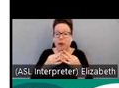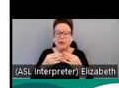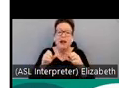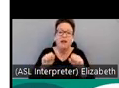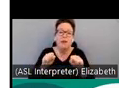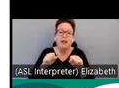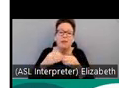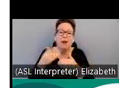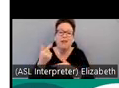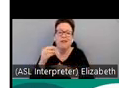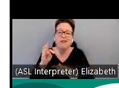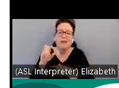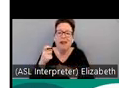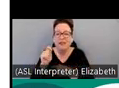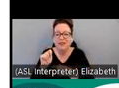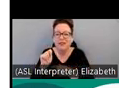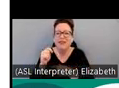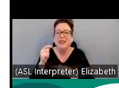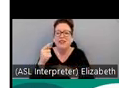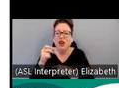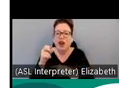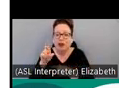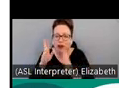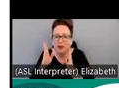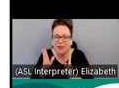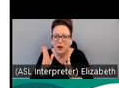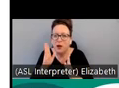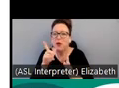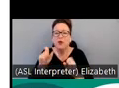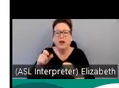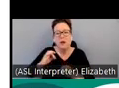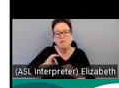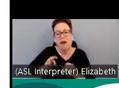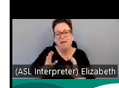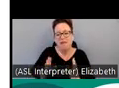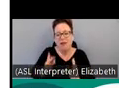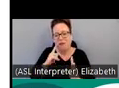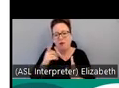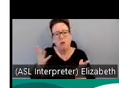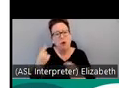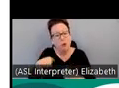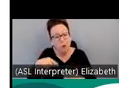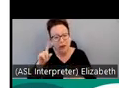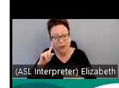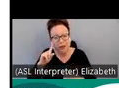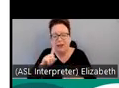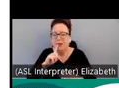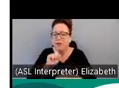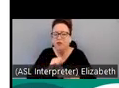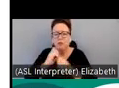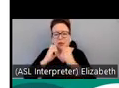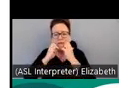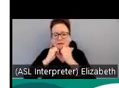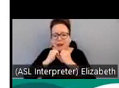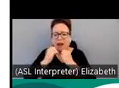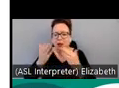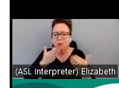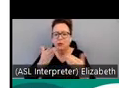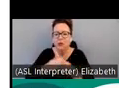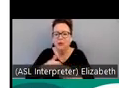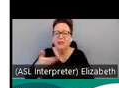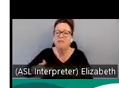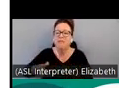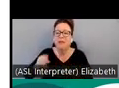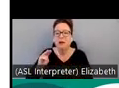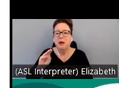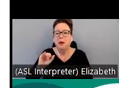geners who could benefit from what we believe is going to be an incredibly valuable service. My name is Michelle